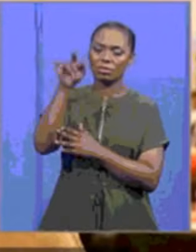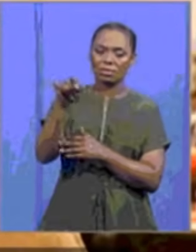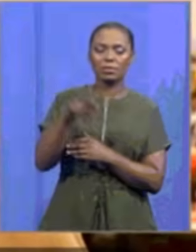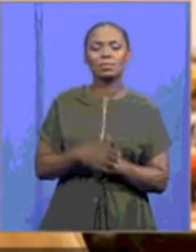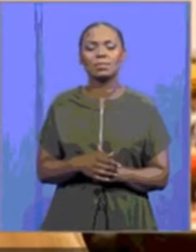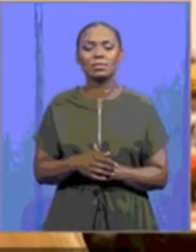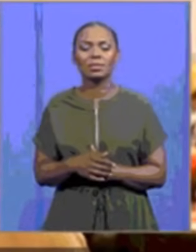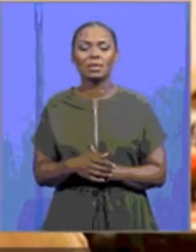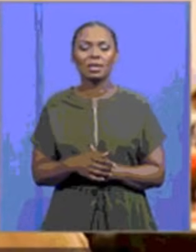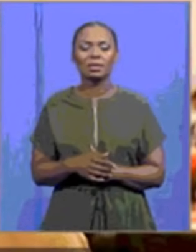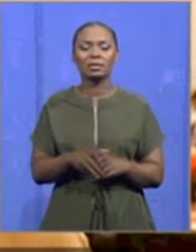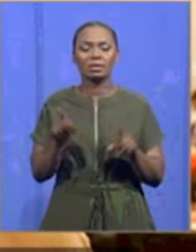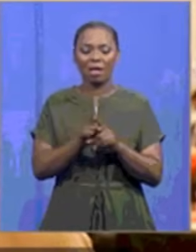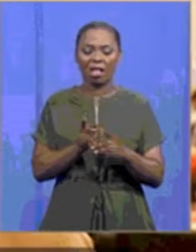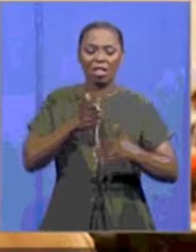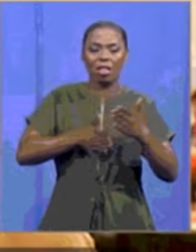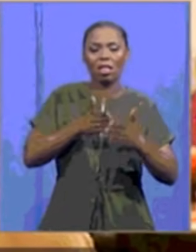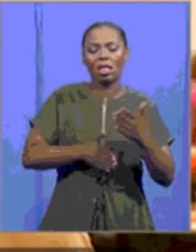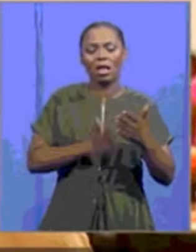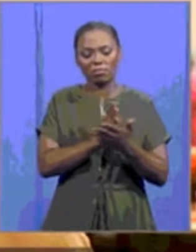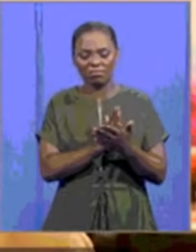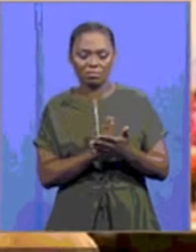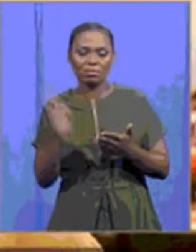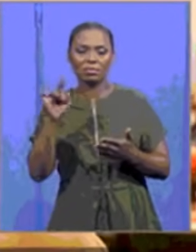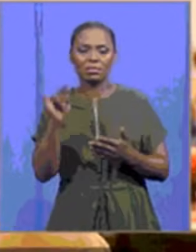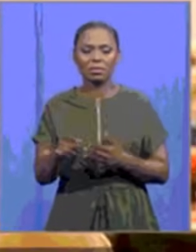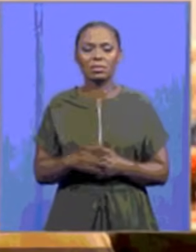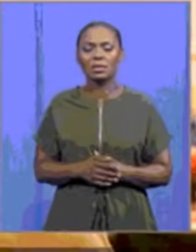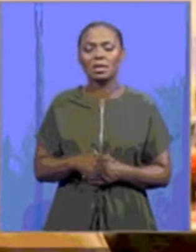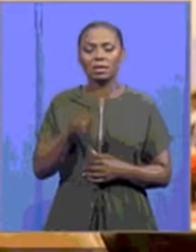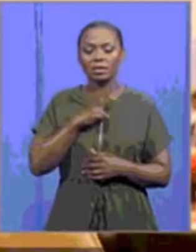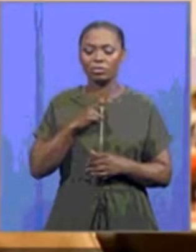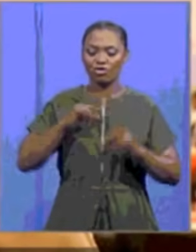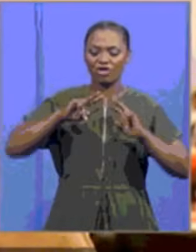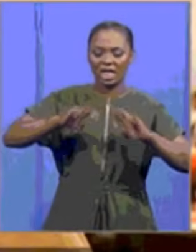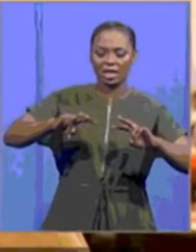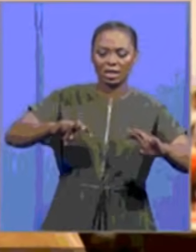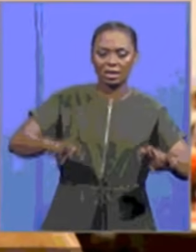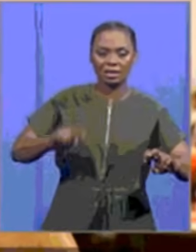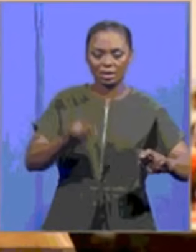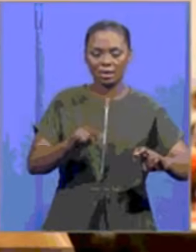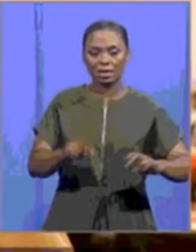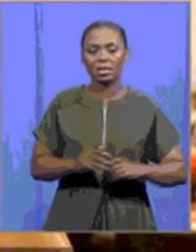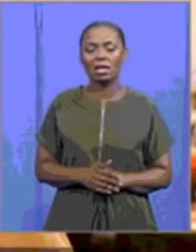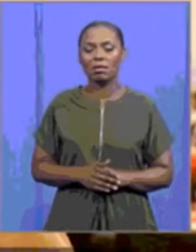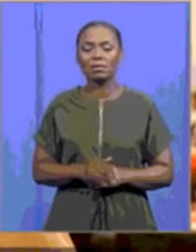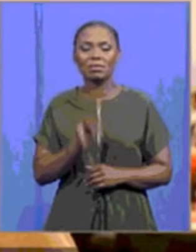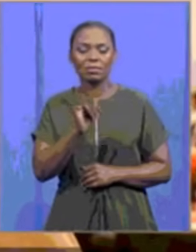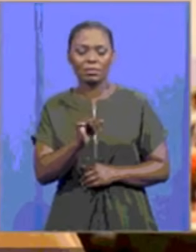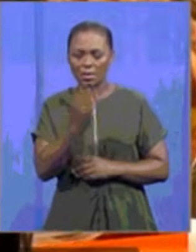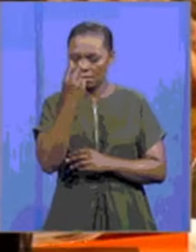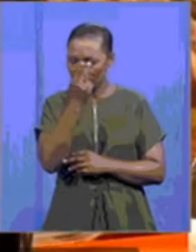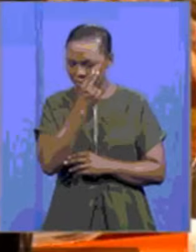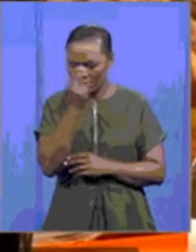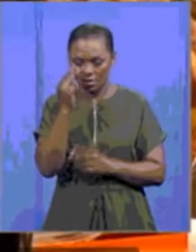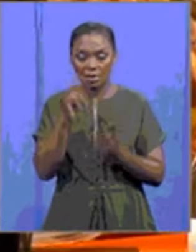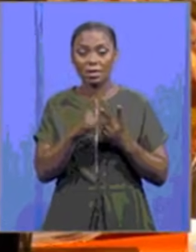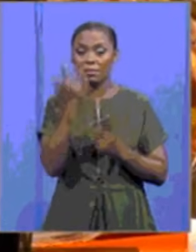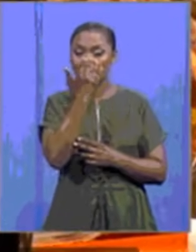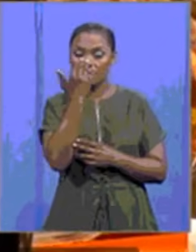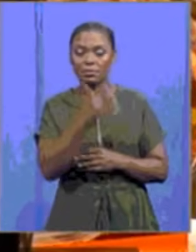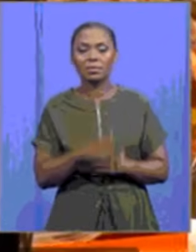go tloša dikatarat le go dira dinyakišišo ka dipholo le diphodišo tša bofofu. Le ge go le